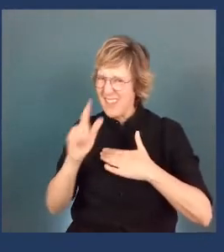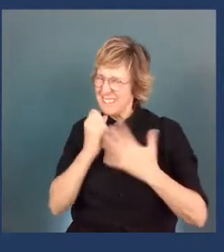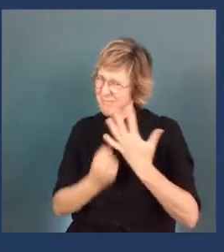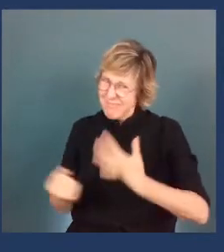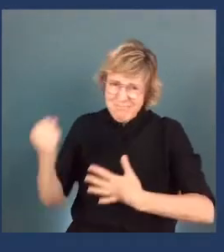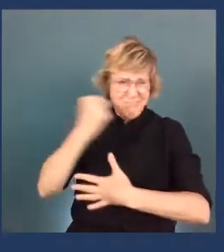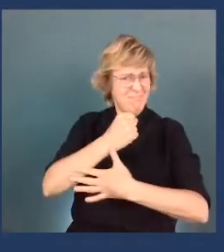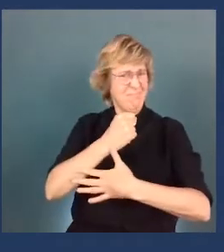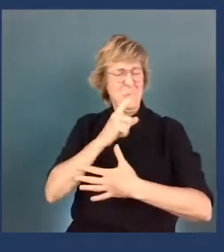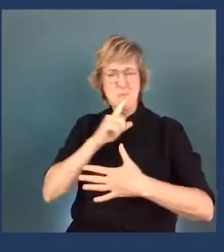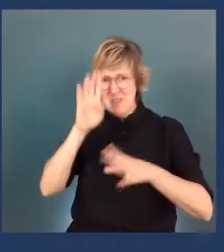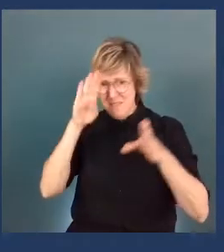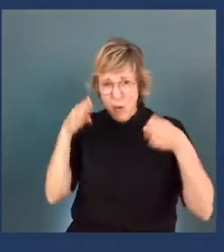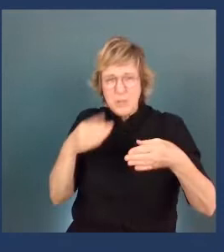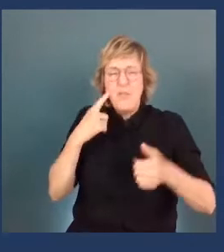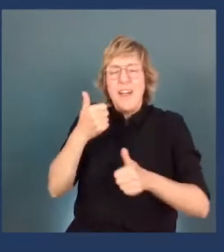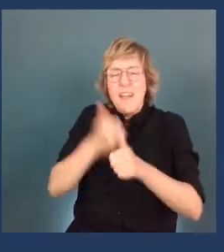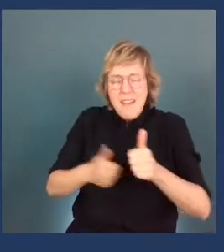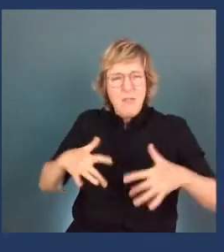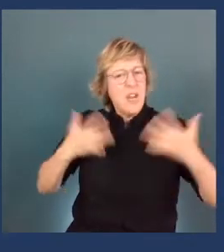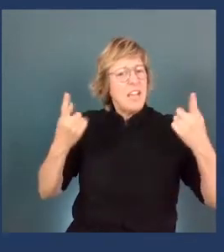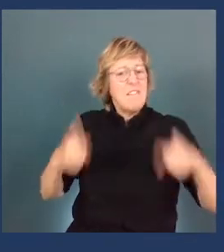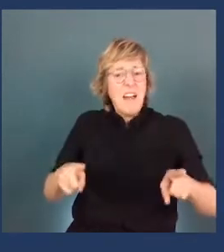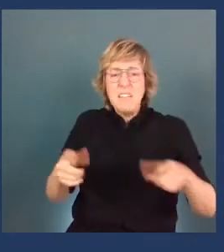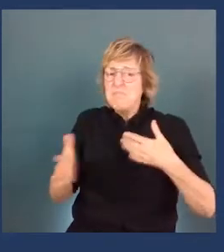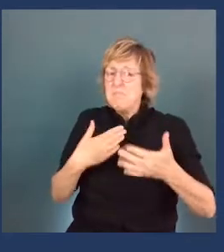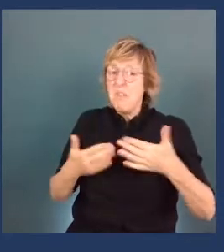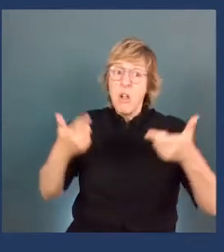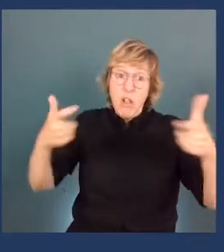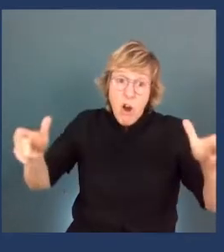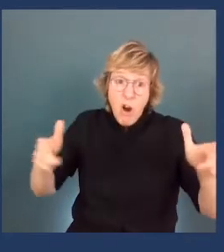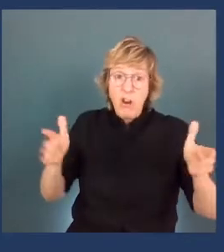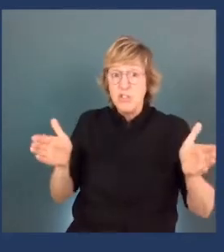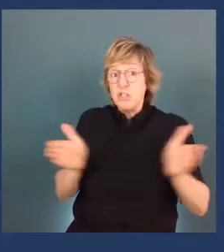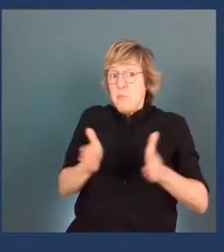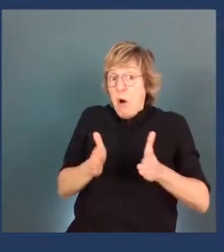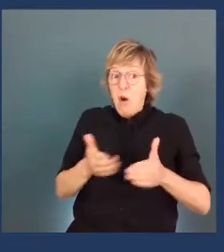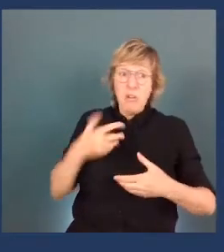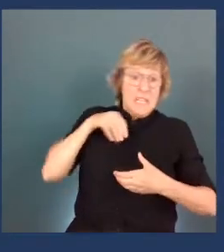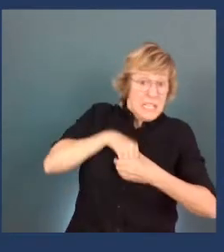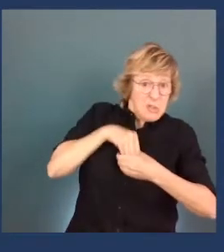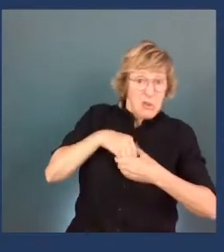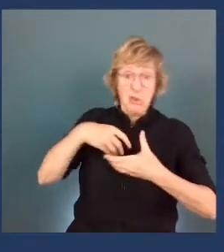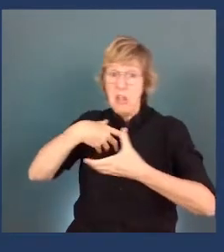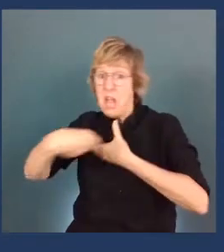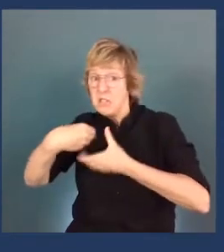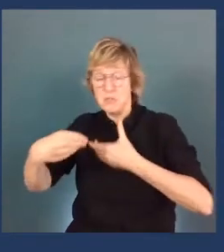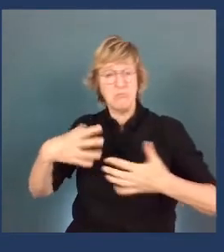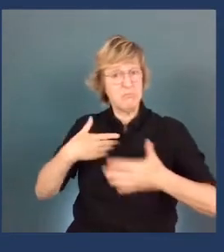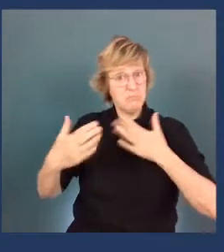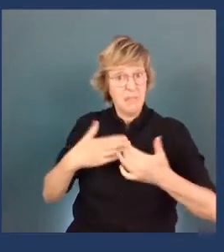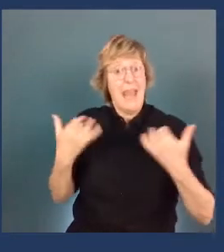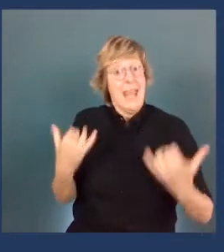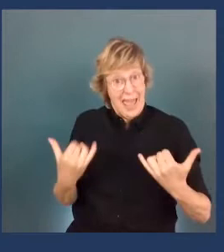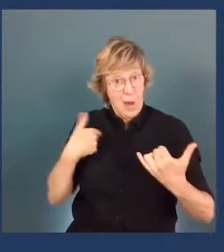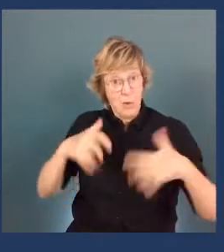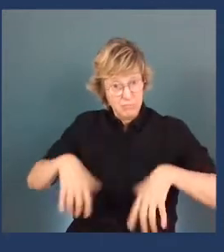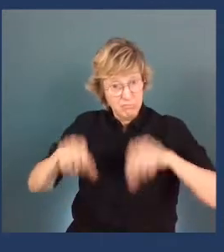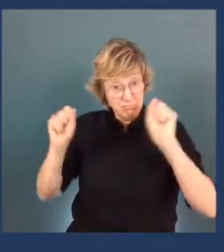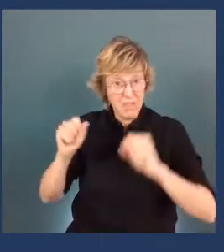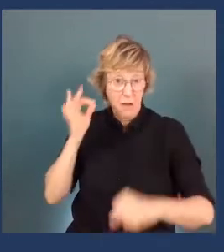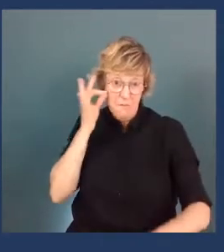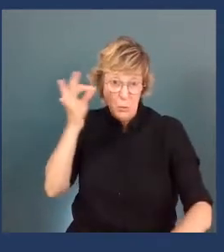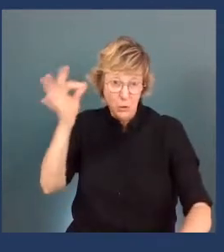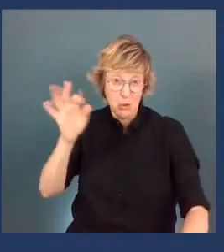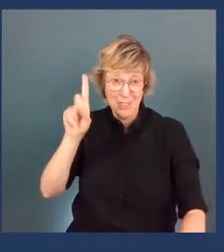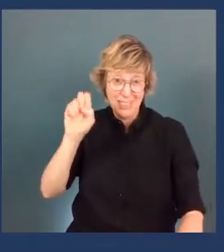core. It's a central focus for every event we run, large, small, internal, external. Now when we run Future Decoded, or at